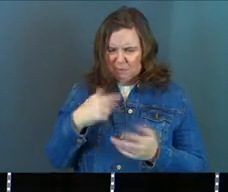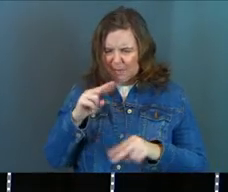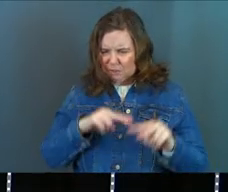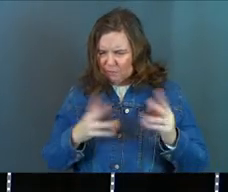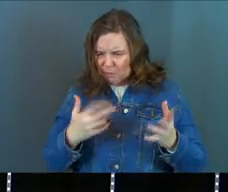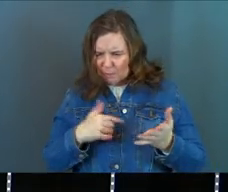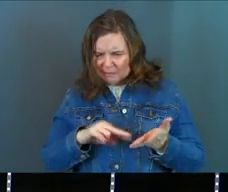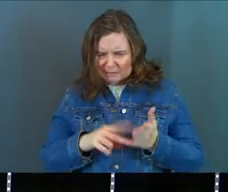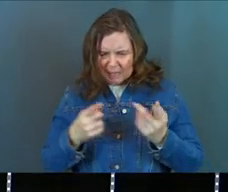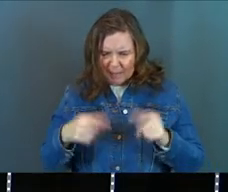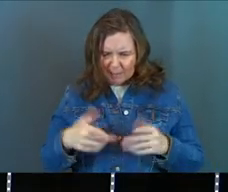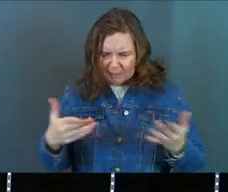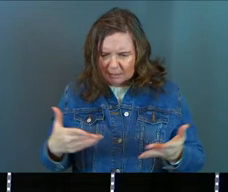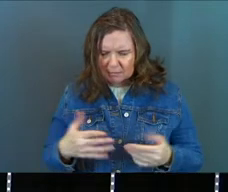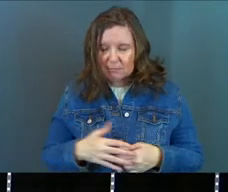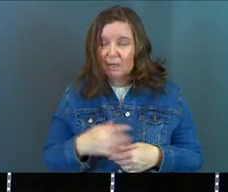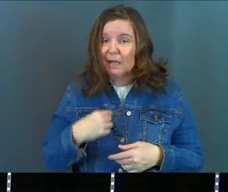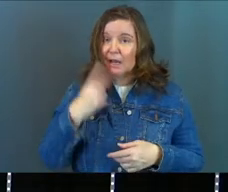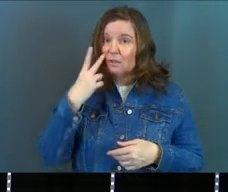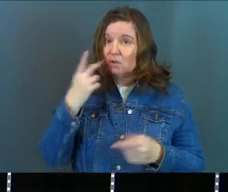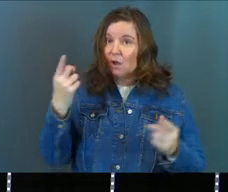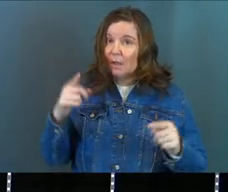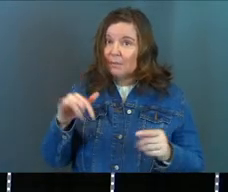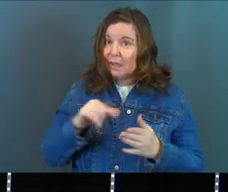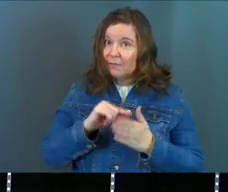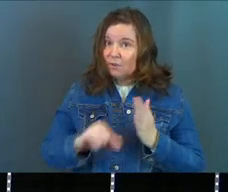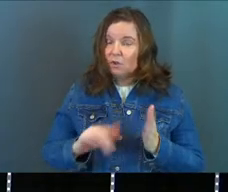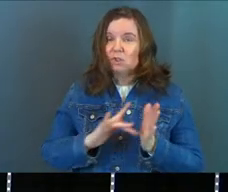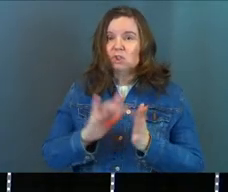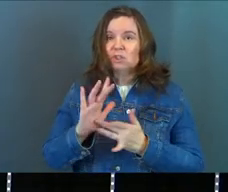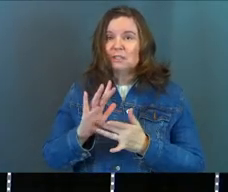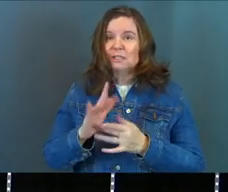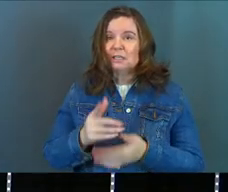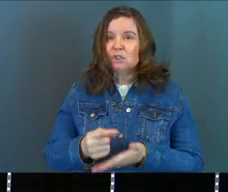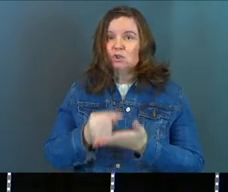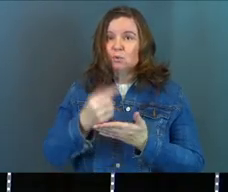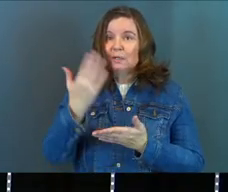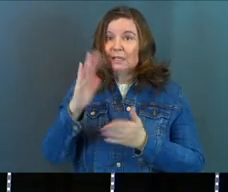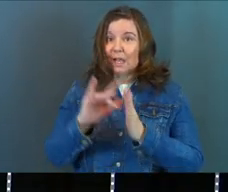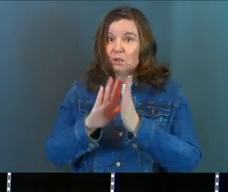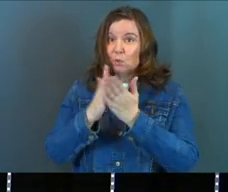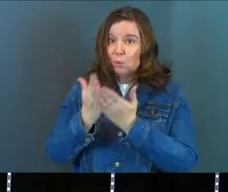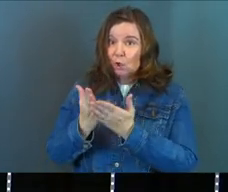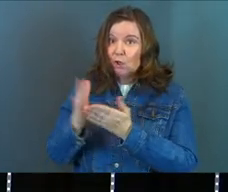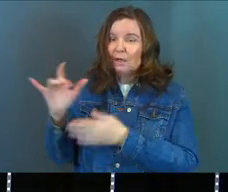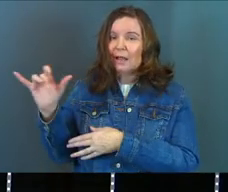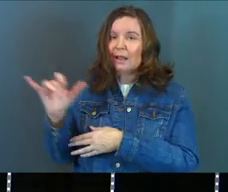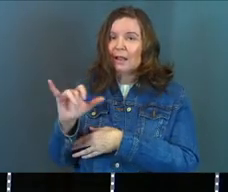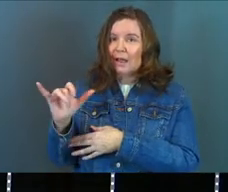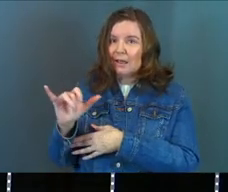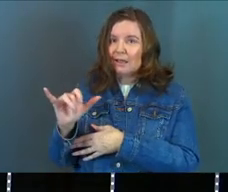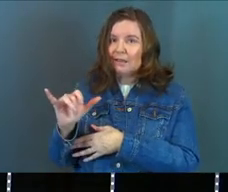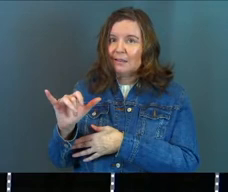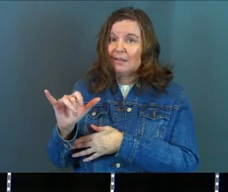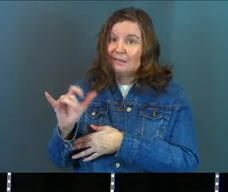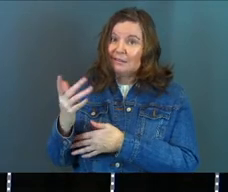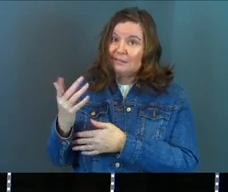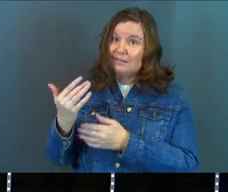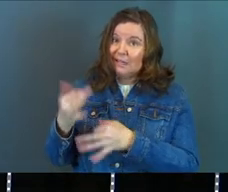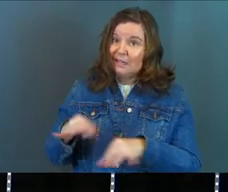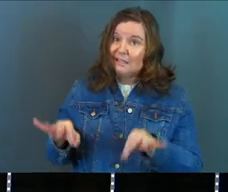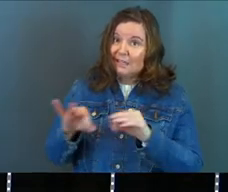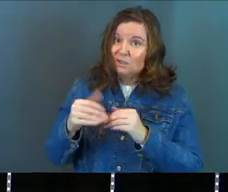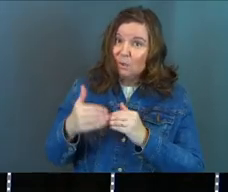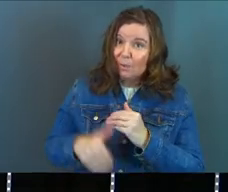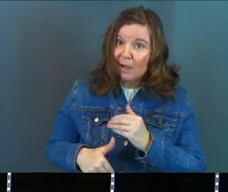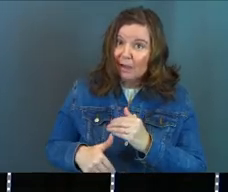What's happening here? What I saw happening in that verse is that Jesus is treating God's word like essential